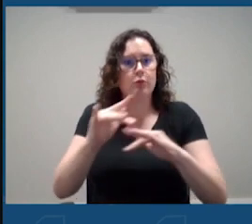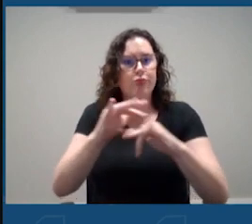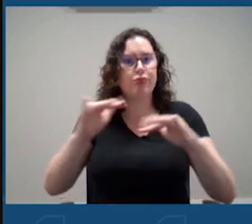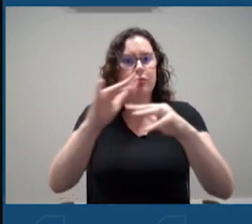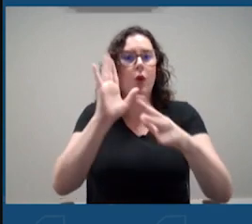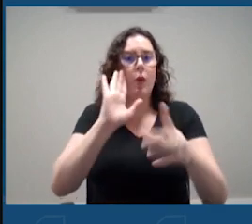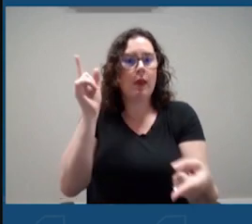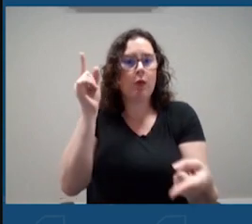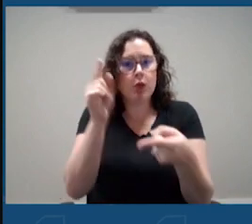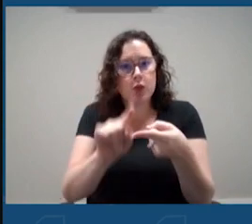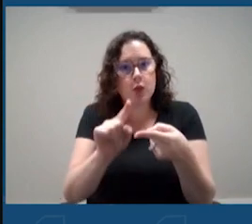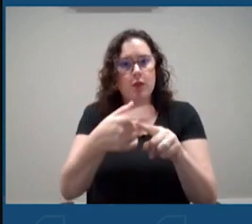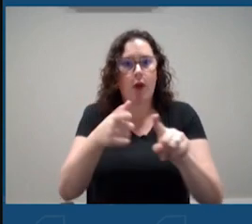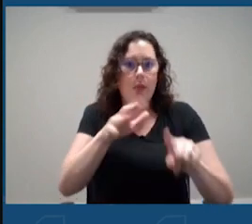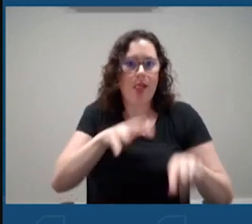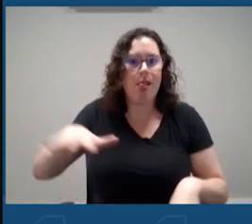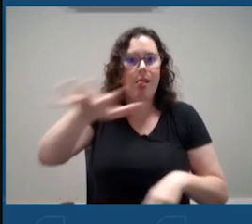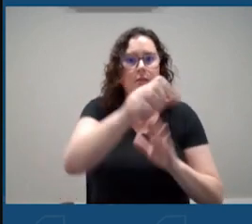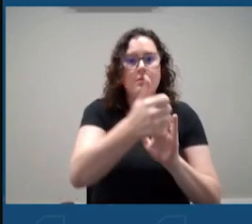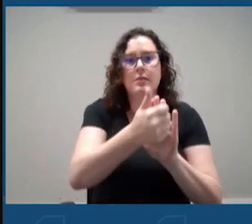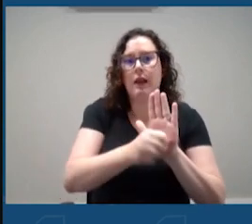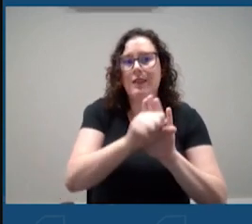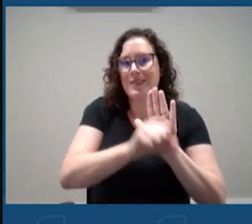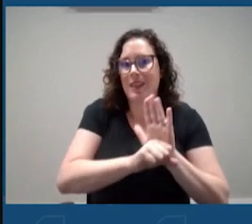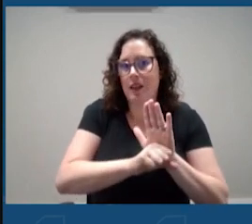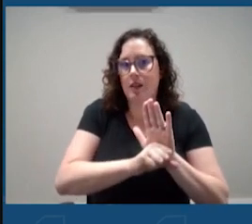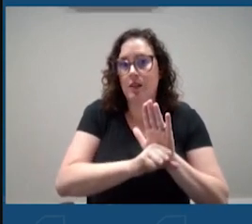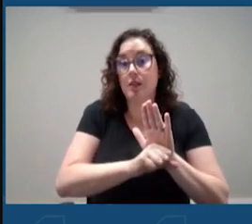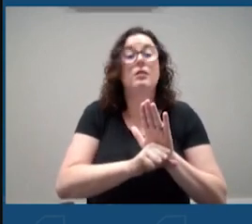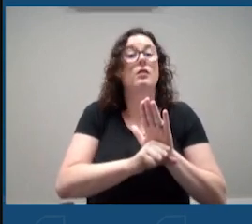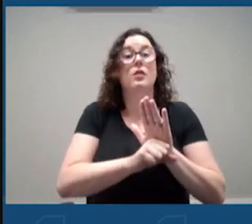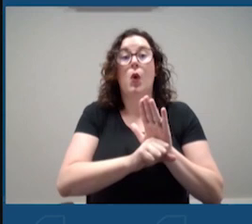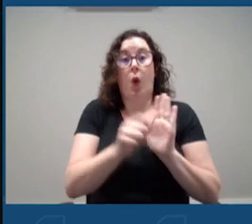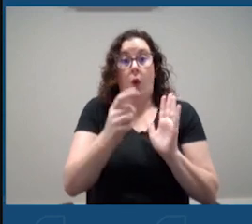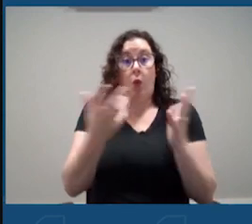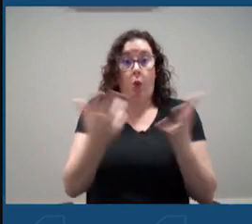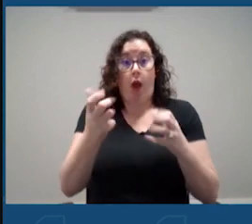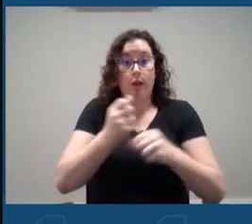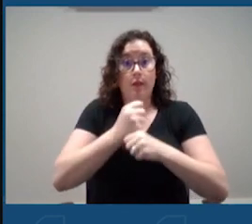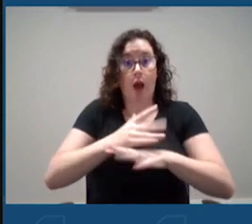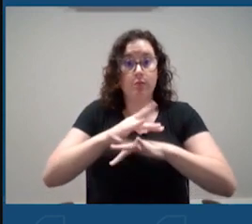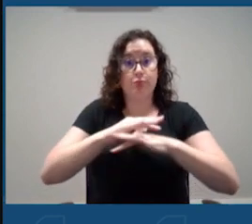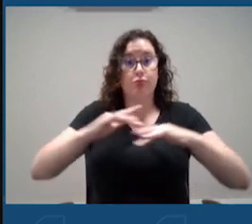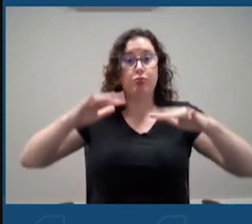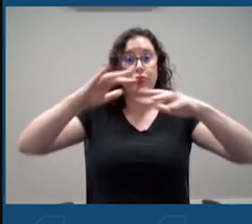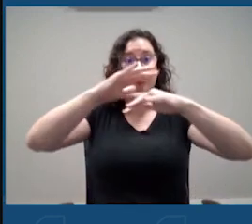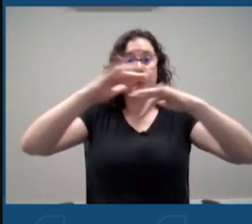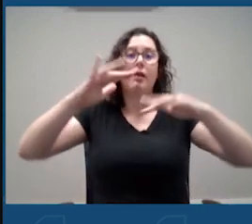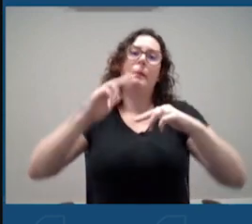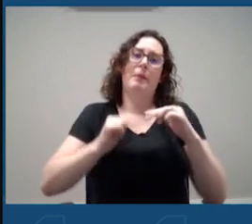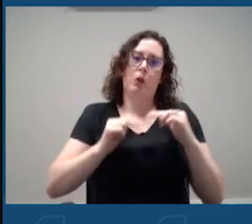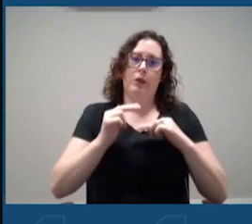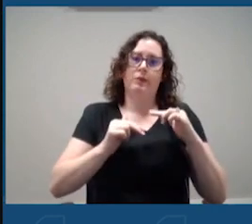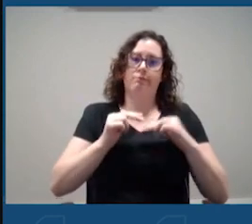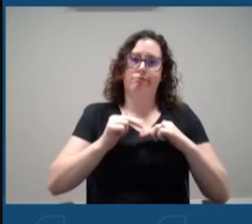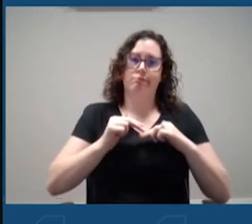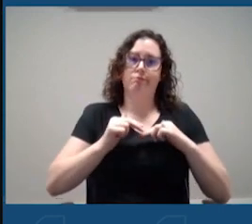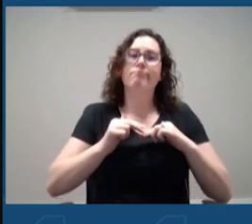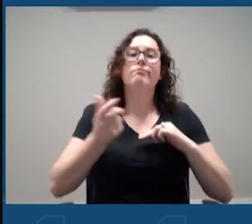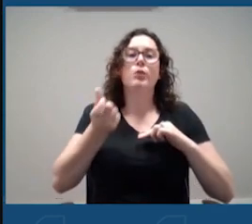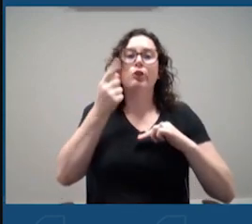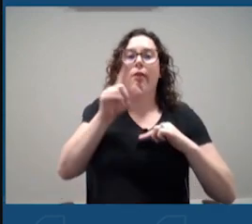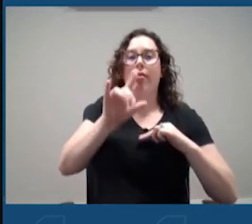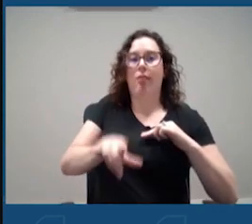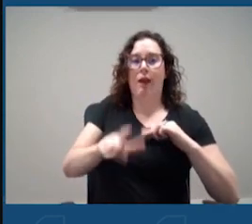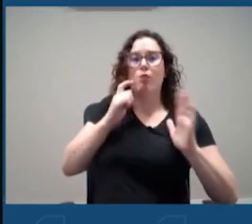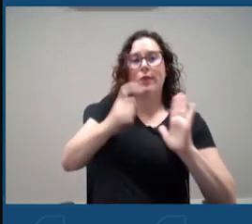state, because the biggest contributor of emissions are buildings. We've known that. We've recognized that. And now we're doing something about that. That's